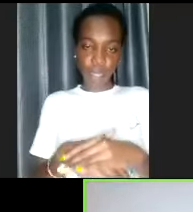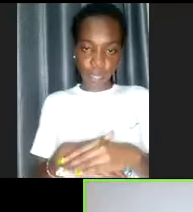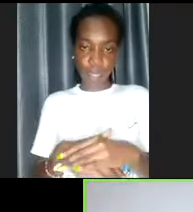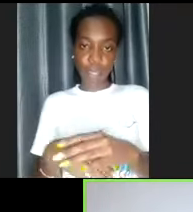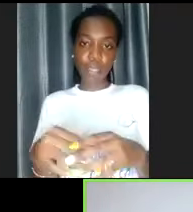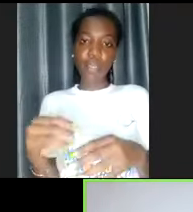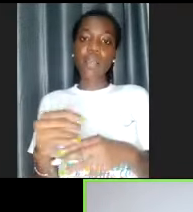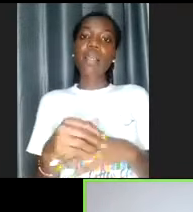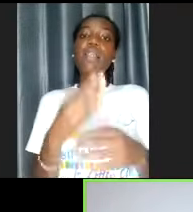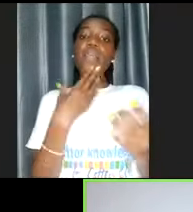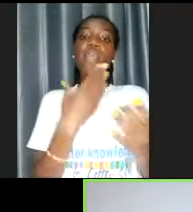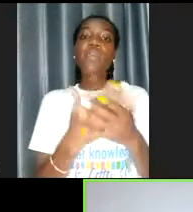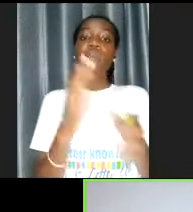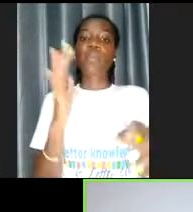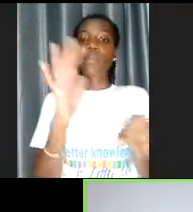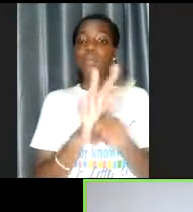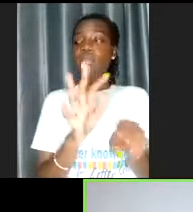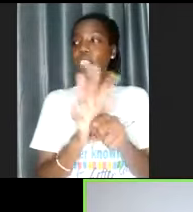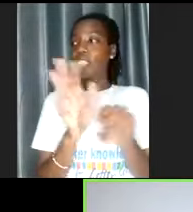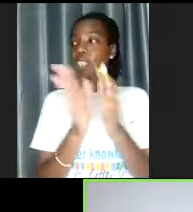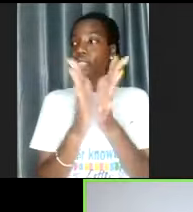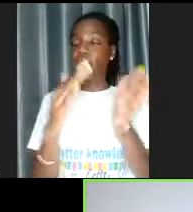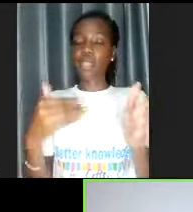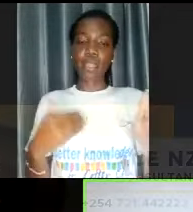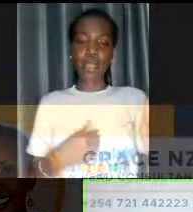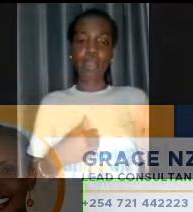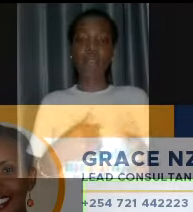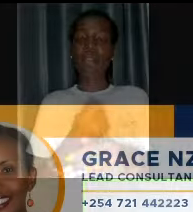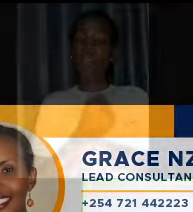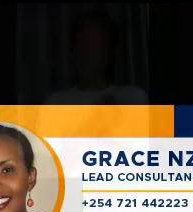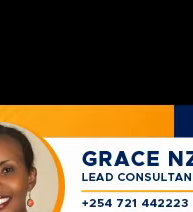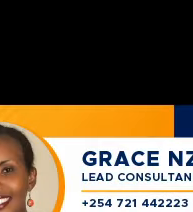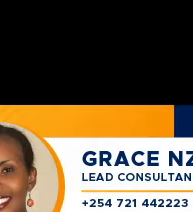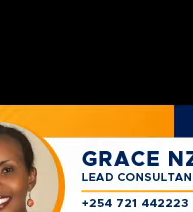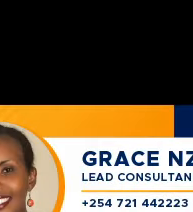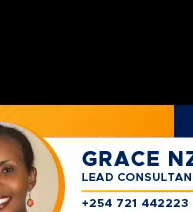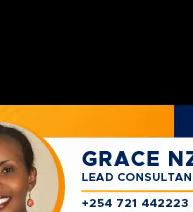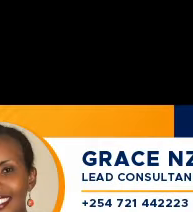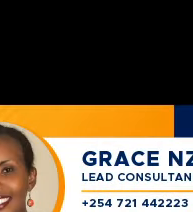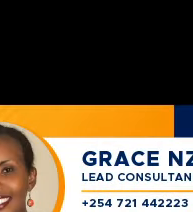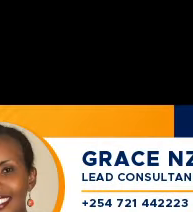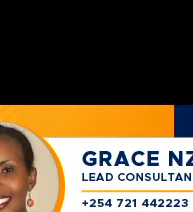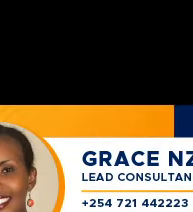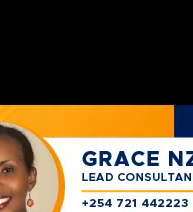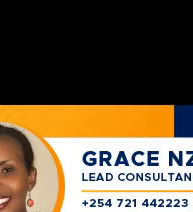you so much, and have yourselves a lovely, lovely evening.